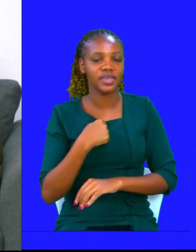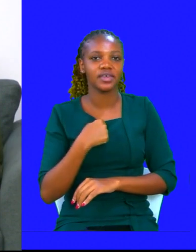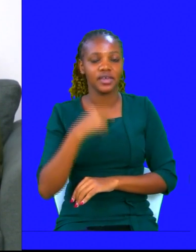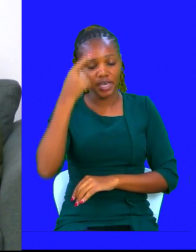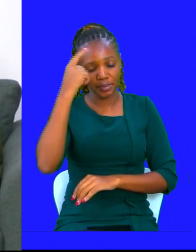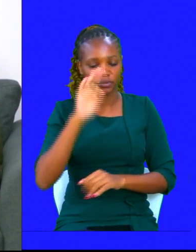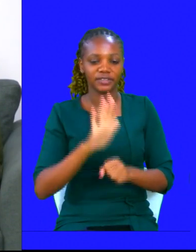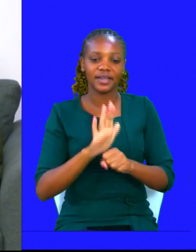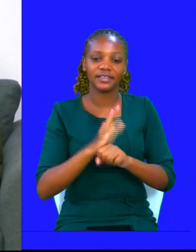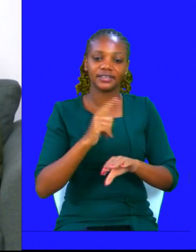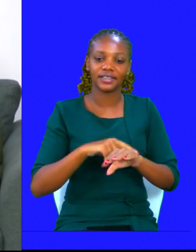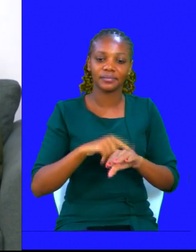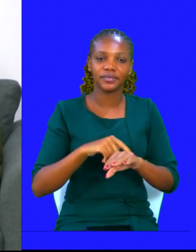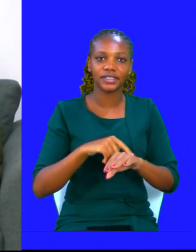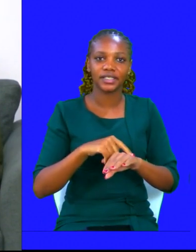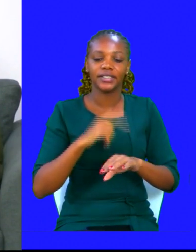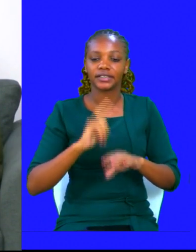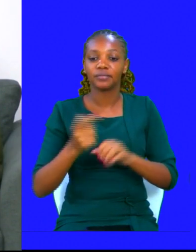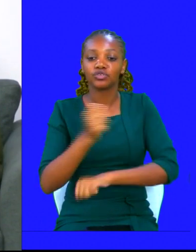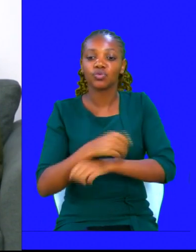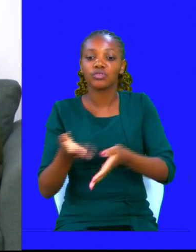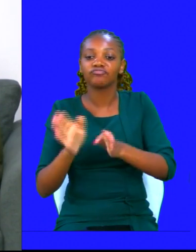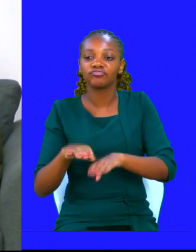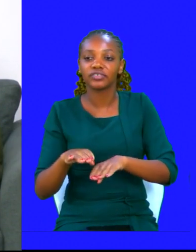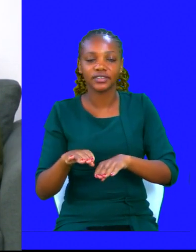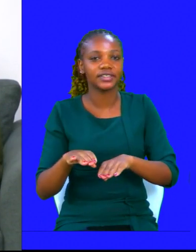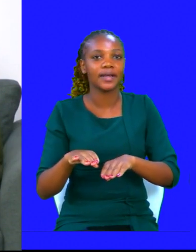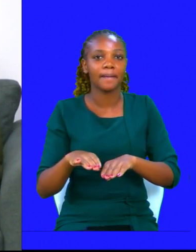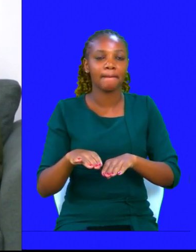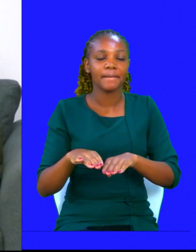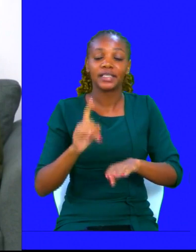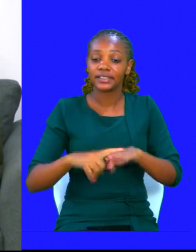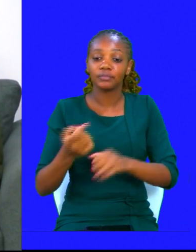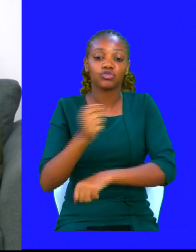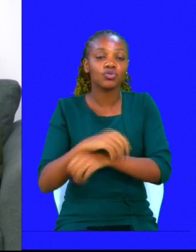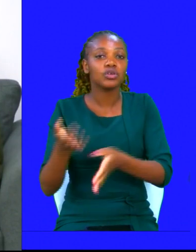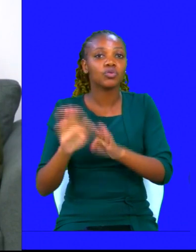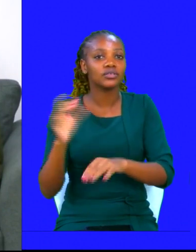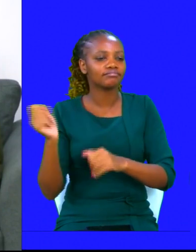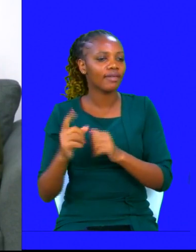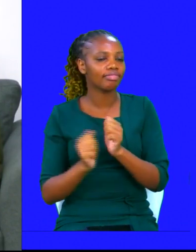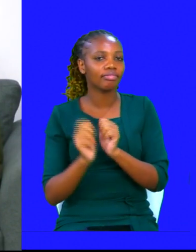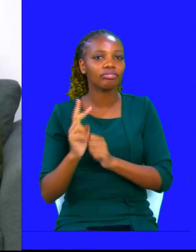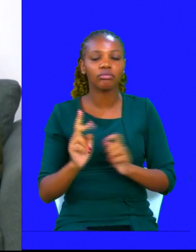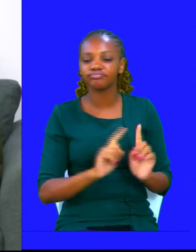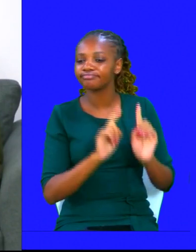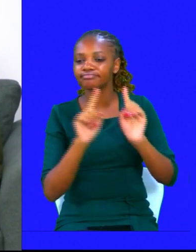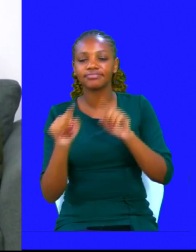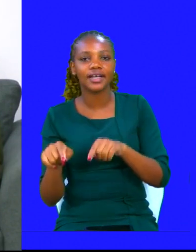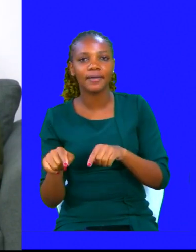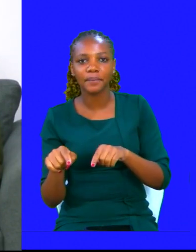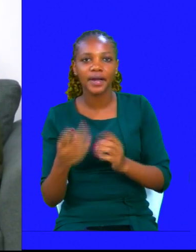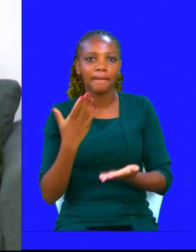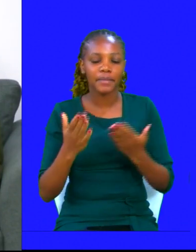many times in December, after we've closed school, I was in boarding school, so after we've closed school, we used to come, maybe